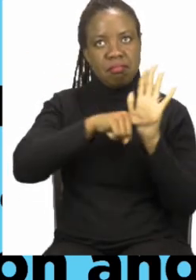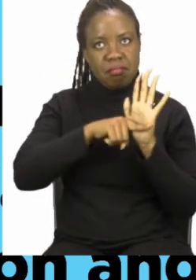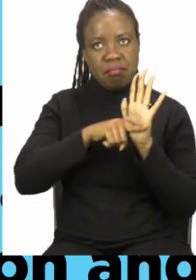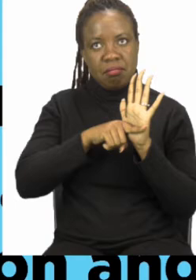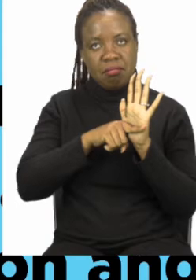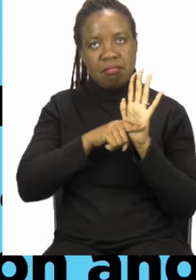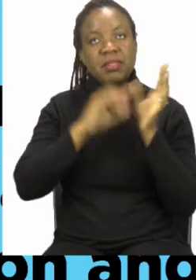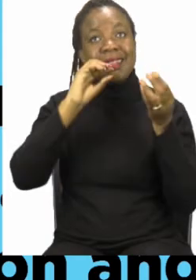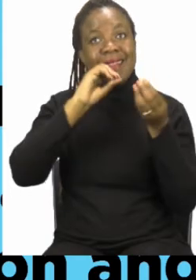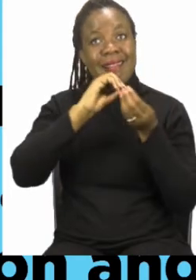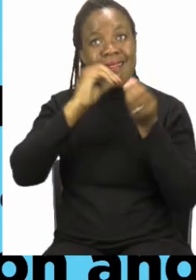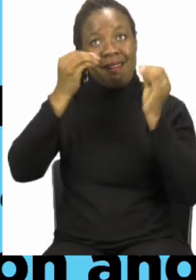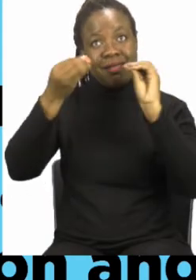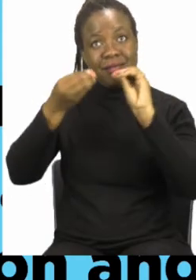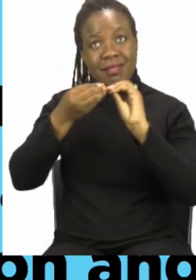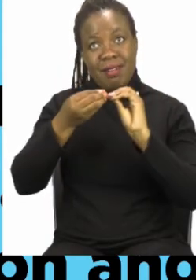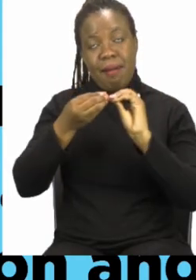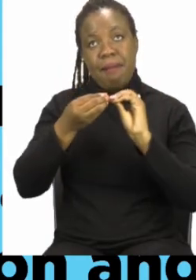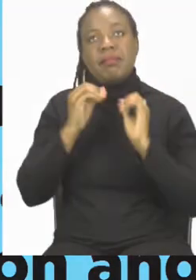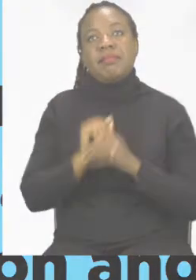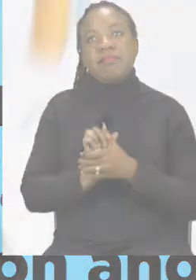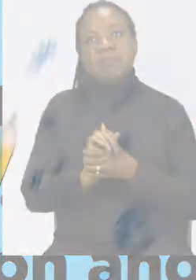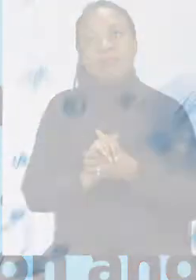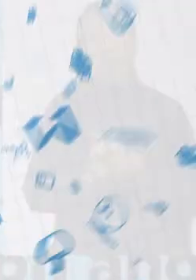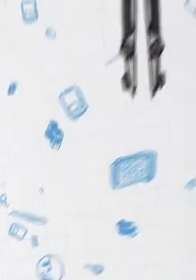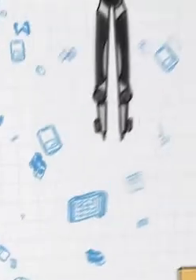number concept, and development.